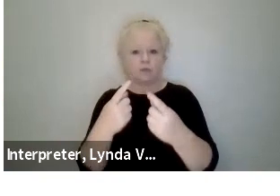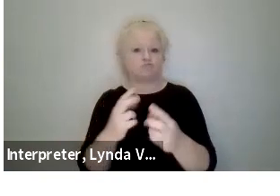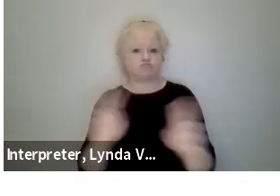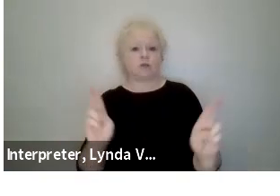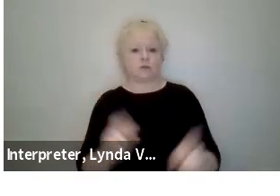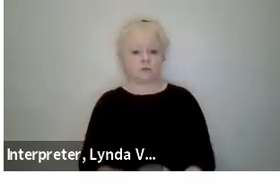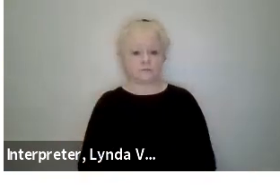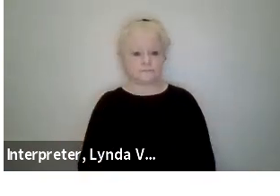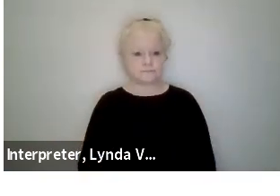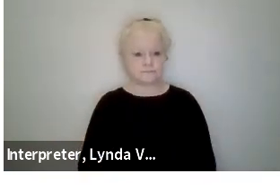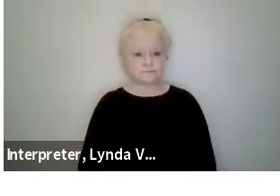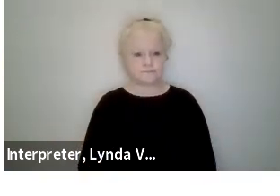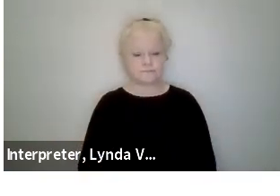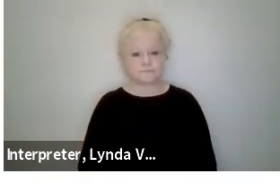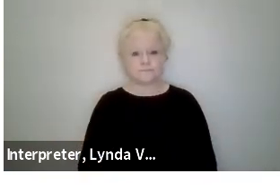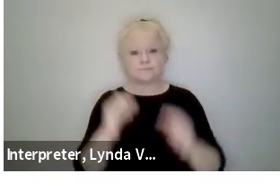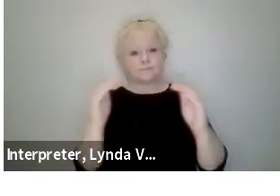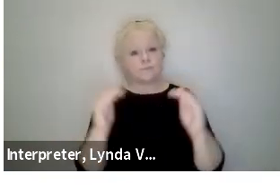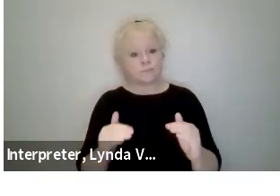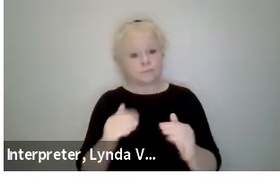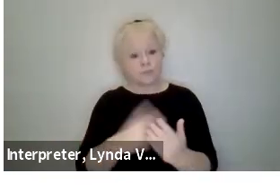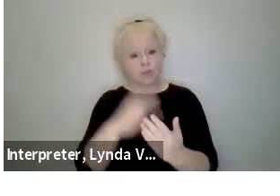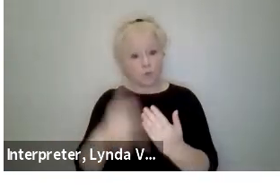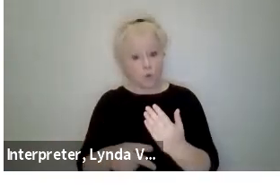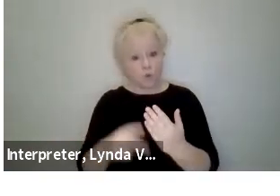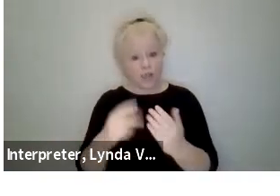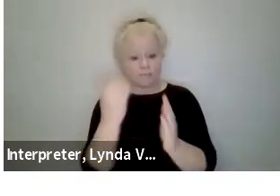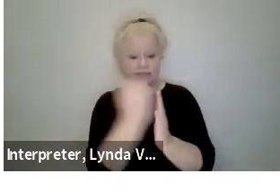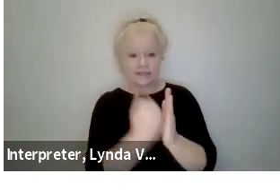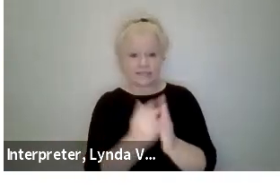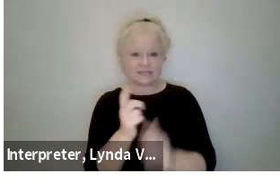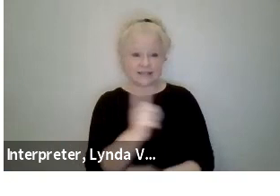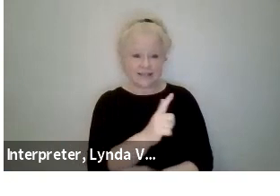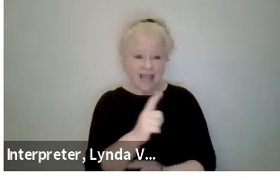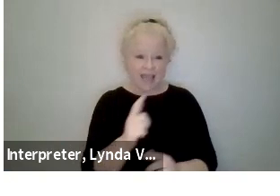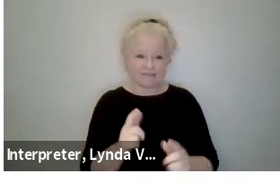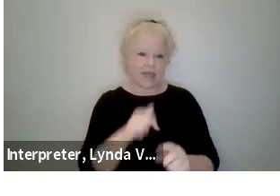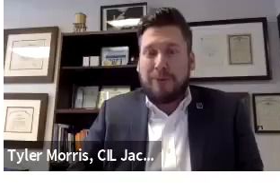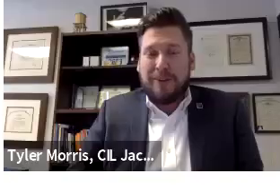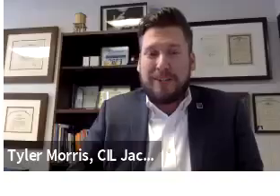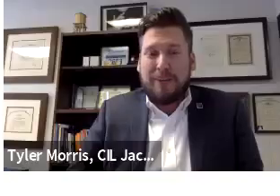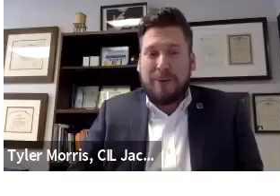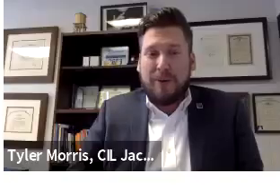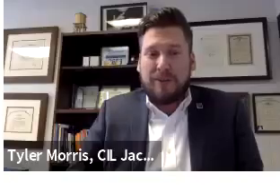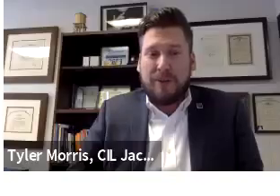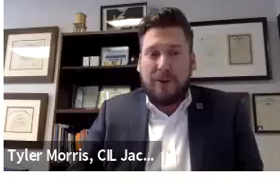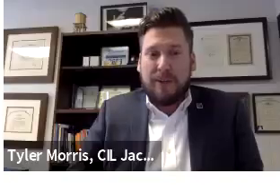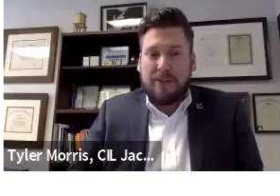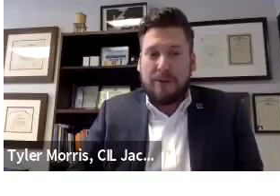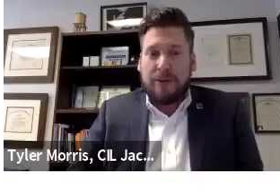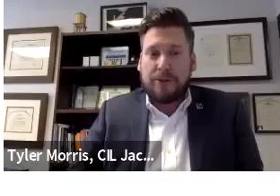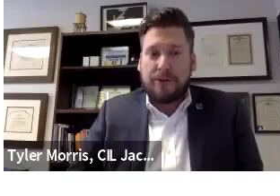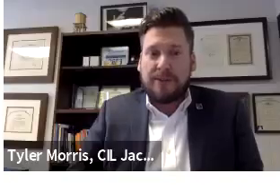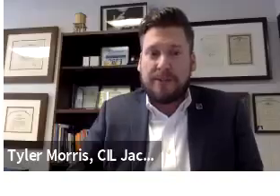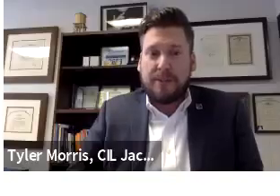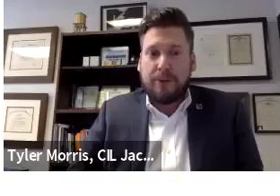individual programs that we have are listed on the left-hand side, and I won't go too in depth because April and her team are going to go into